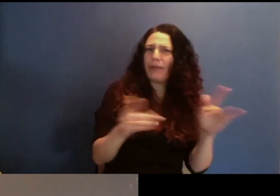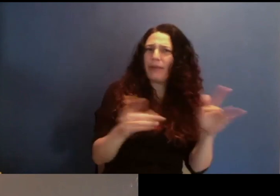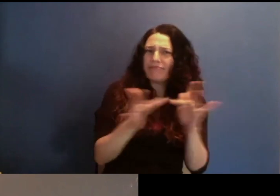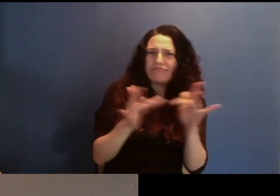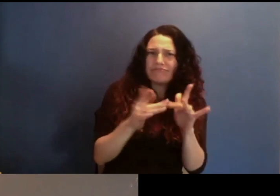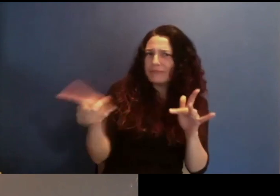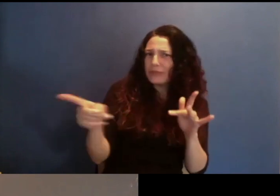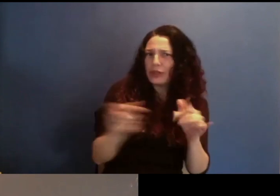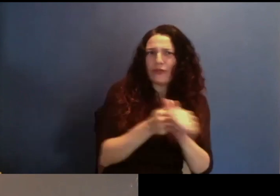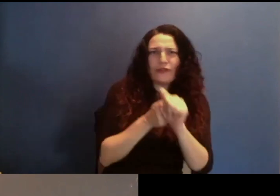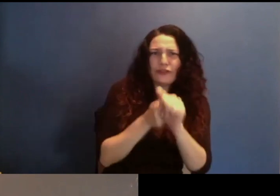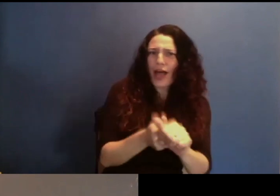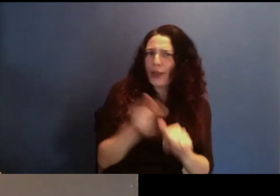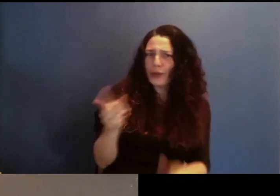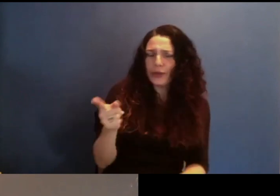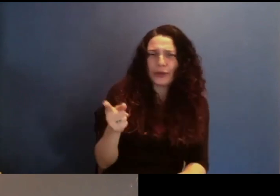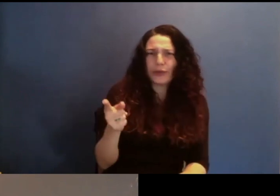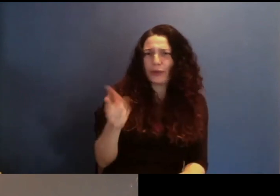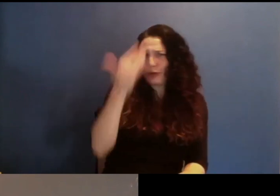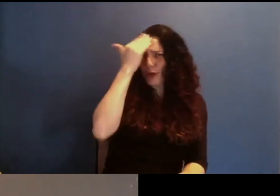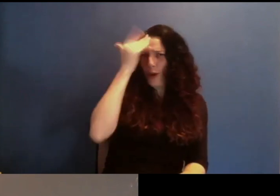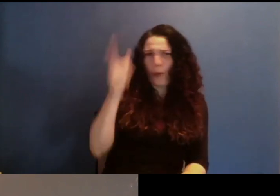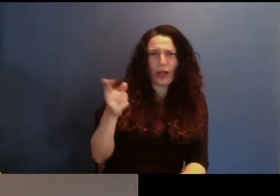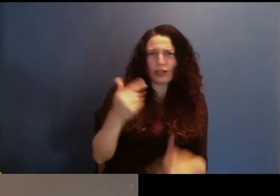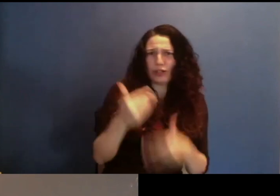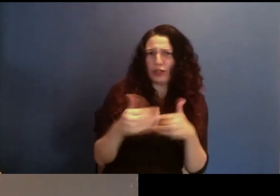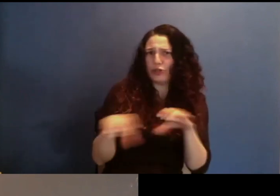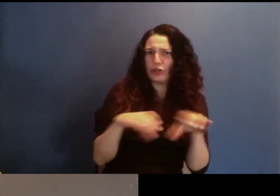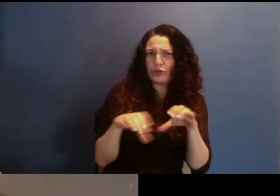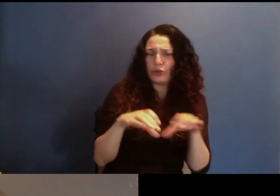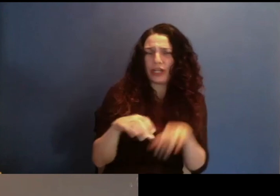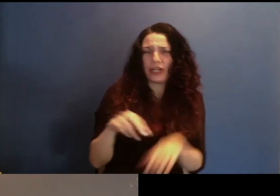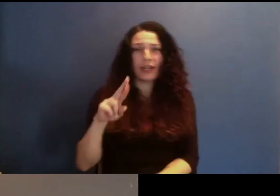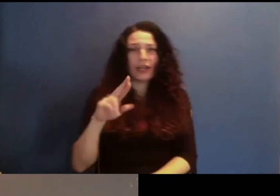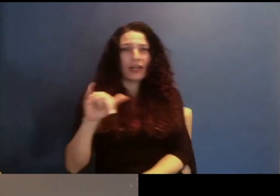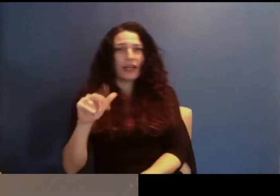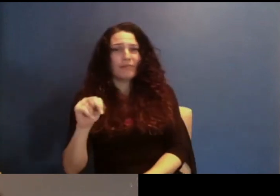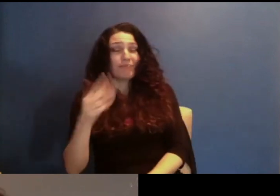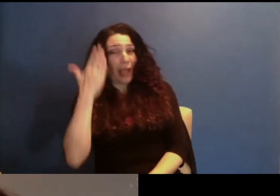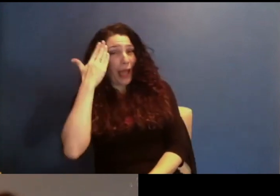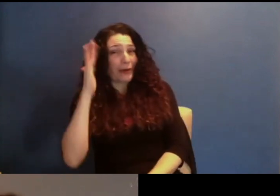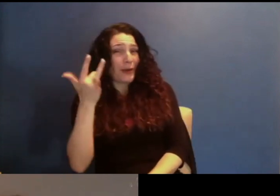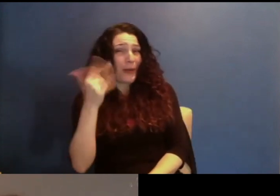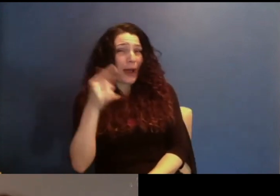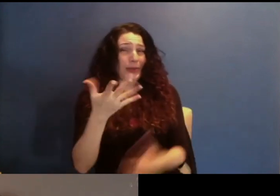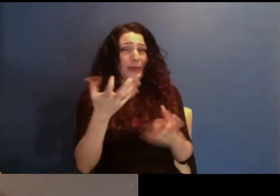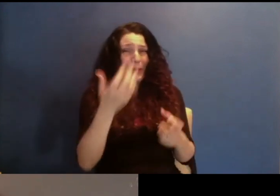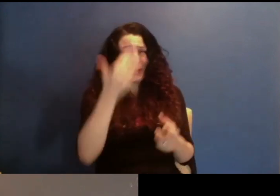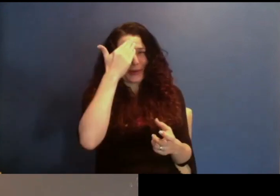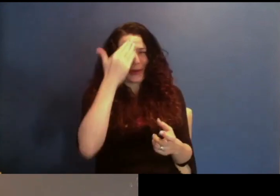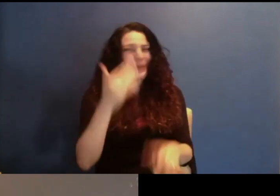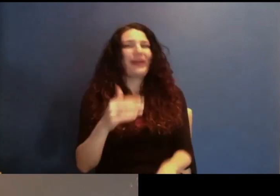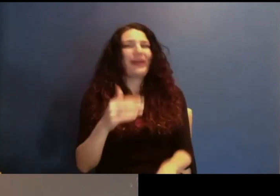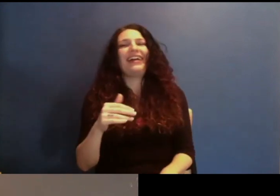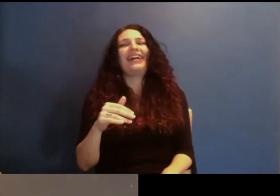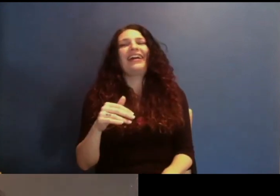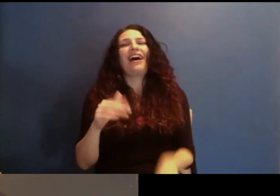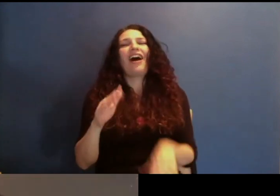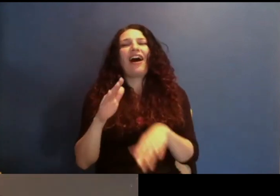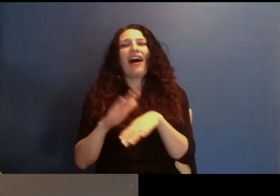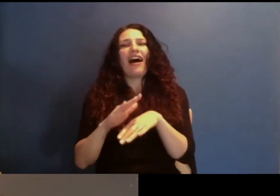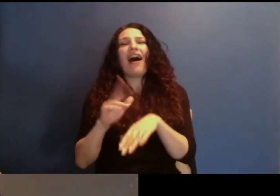you, keep up with what you're up to? I don't know why anyone would want to do that. My content lately is unhinged, but if you feel